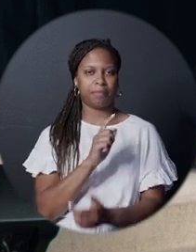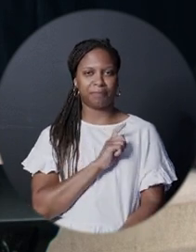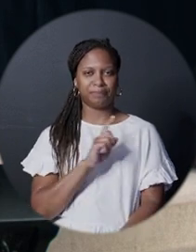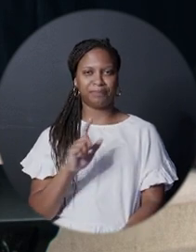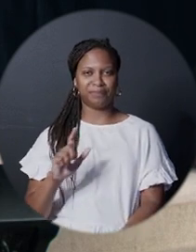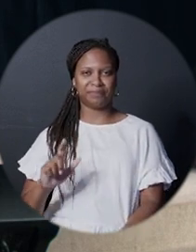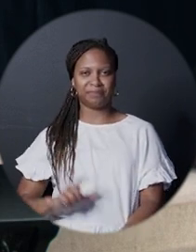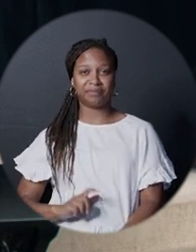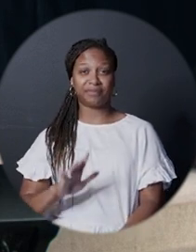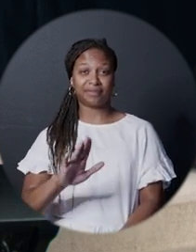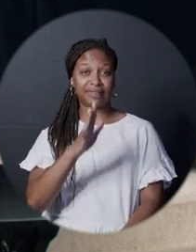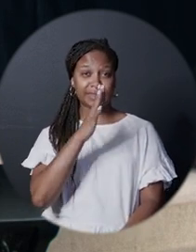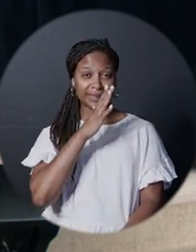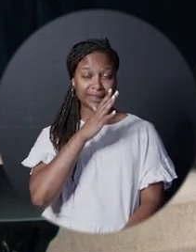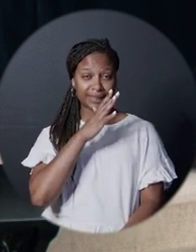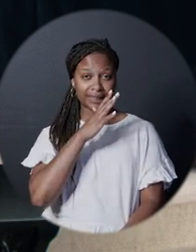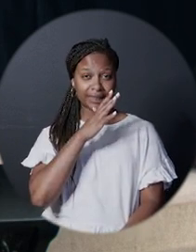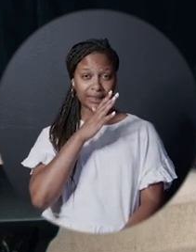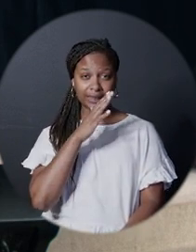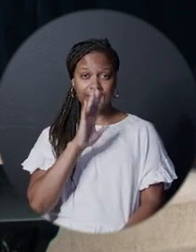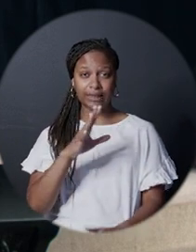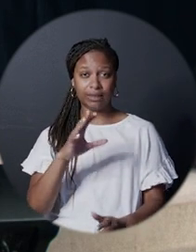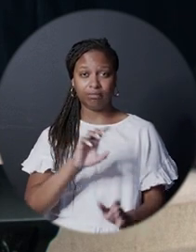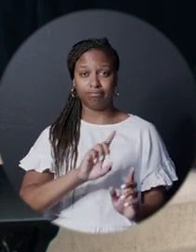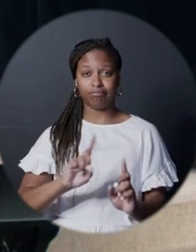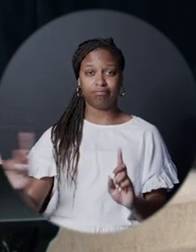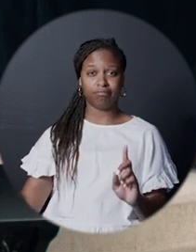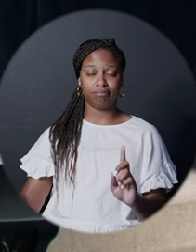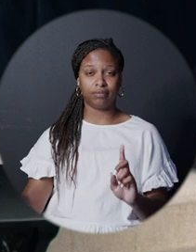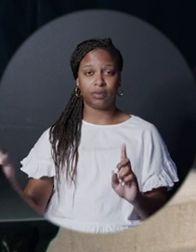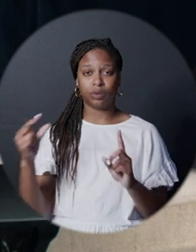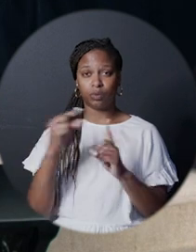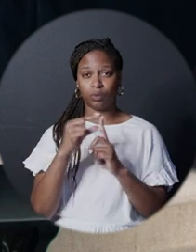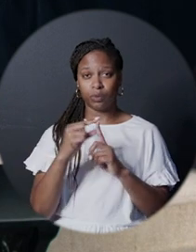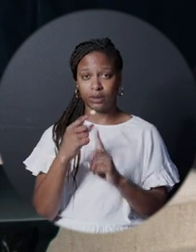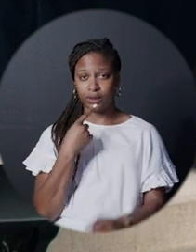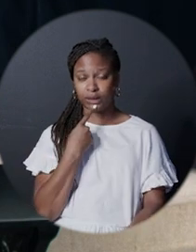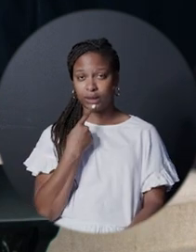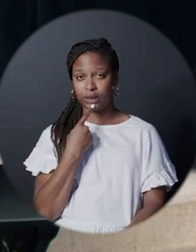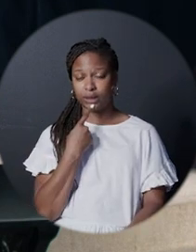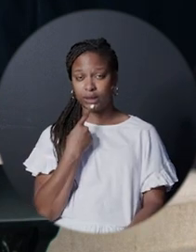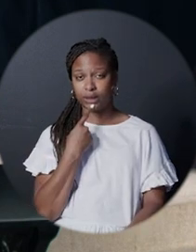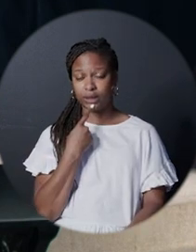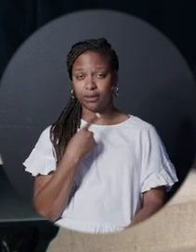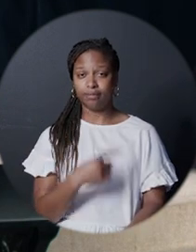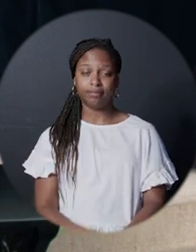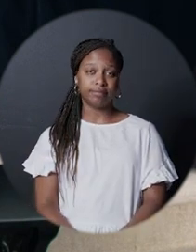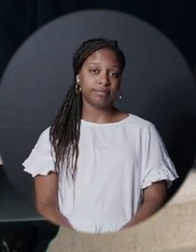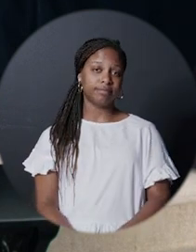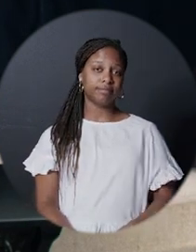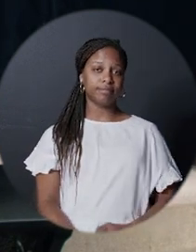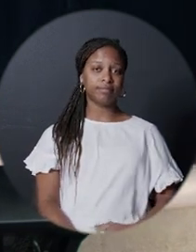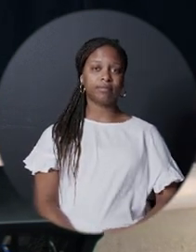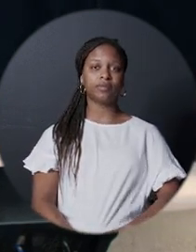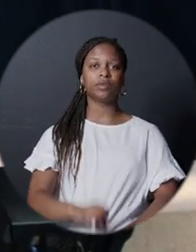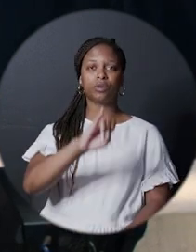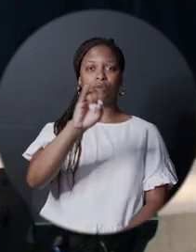You don't have no help but the Lord. You, when your mother and father forsakes you, that lets you know that it happens if the scripture says it.